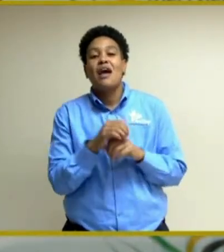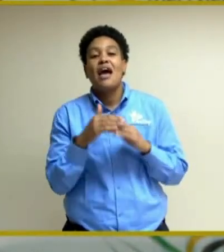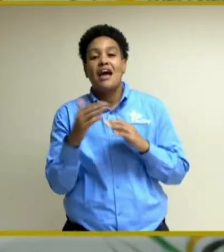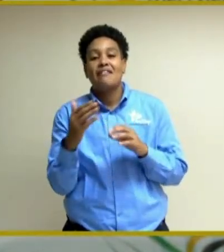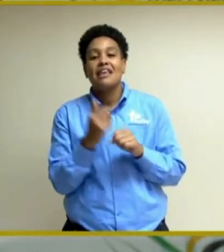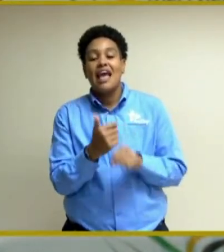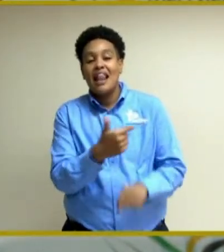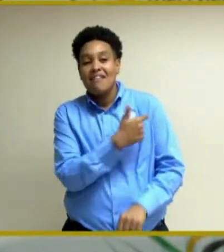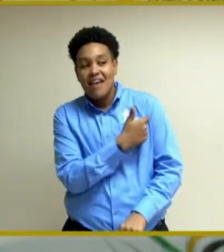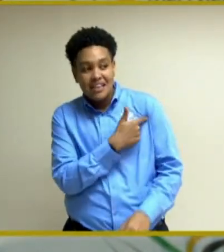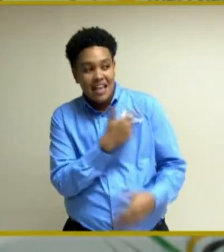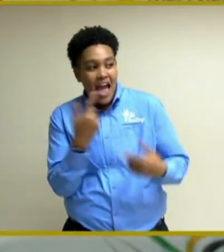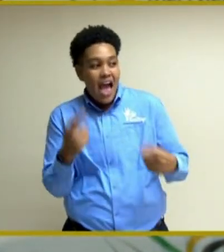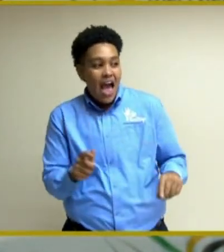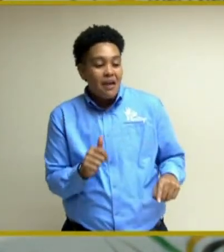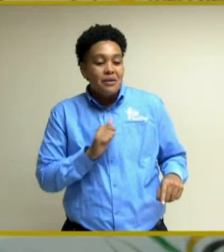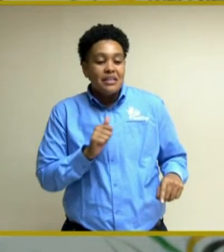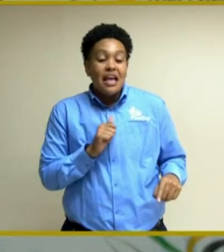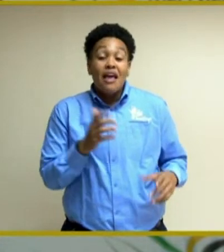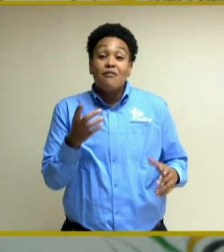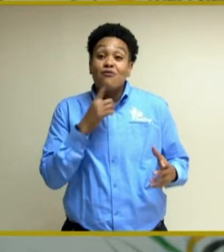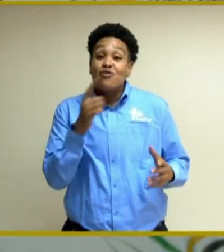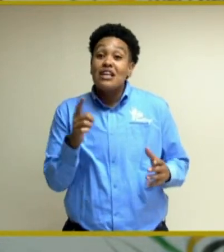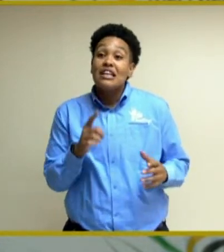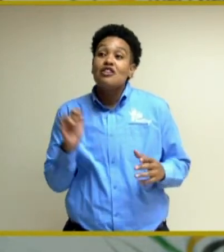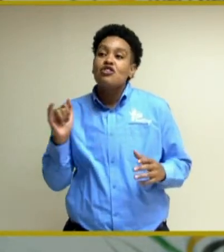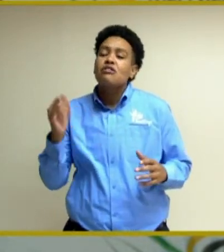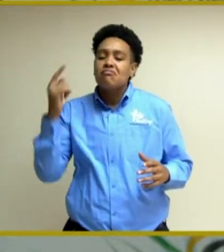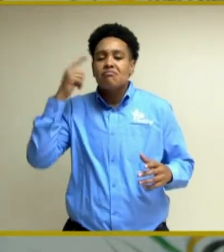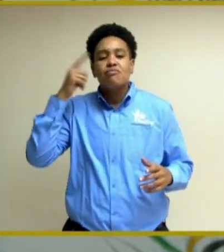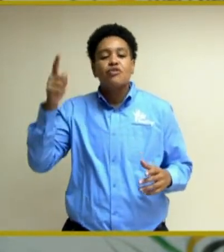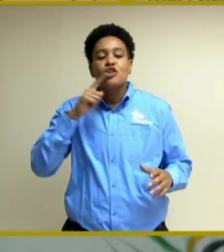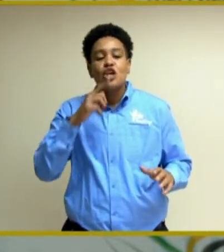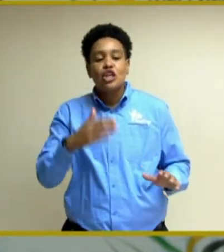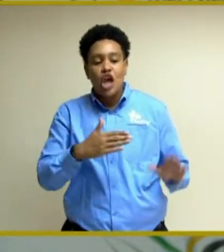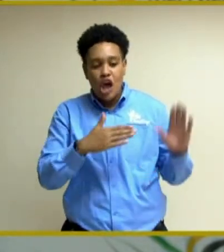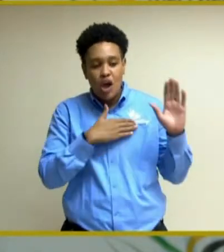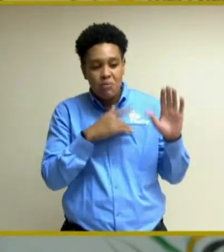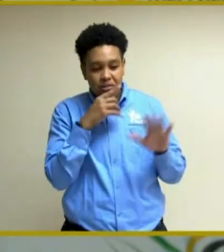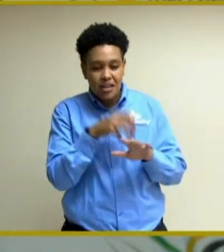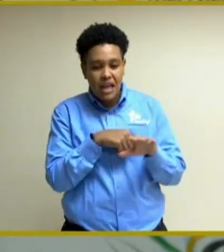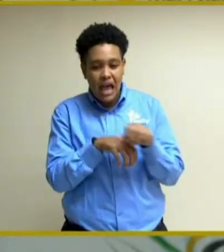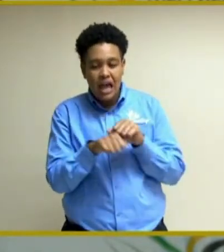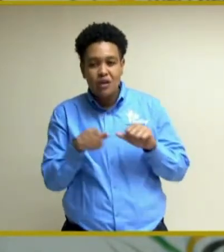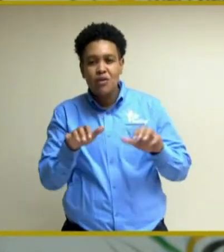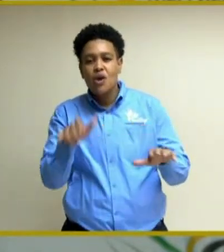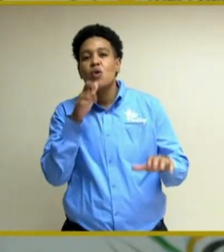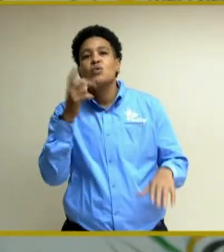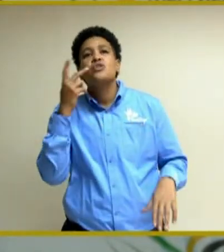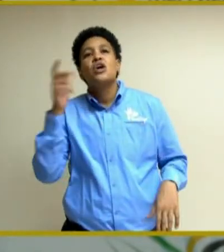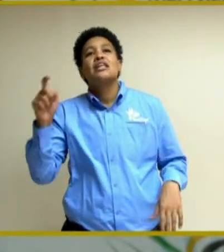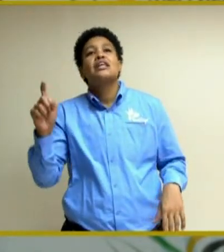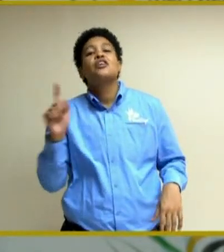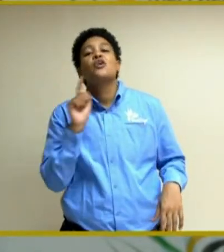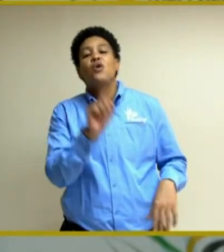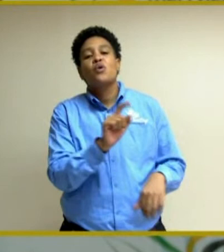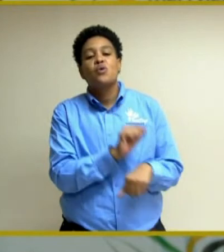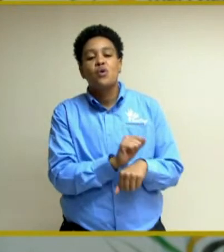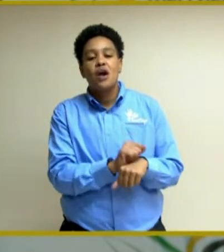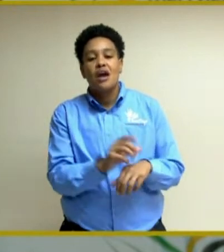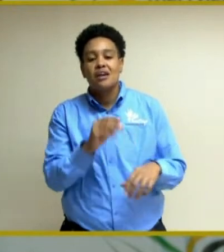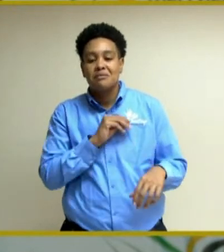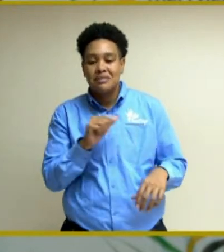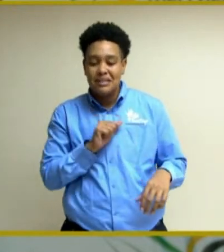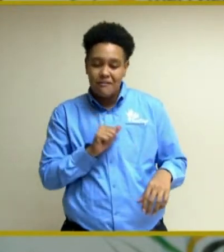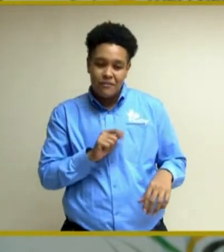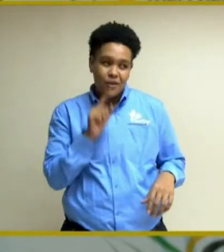right? So I'm just interpreting that you are a committed hard worker who saw the need and took it on your own